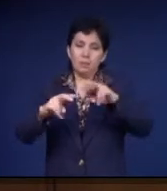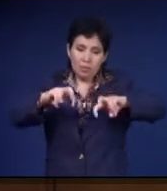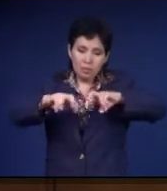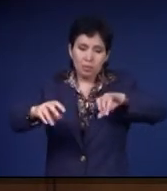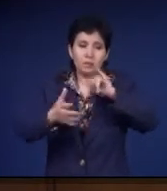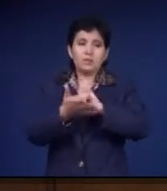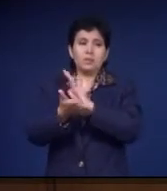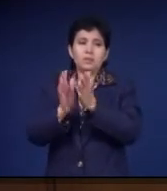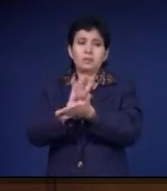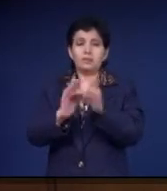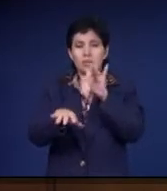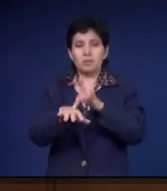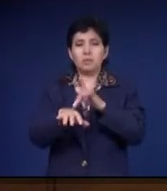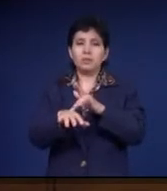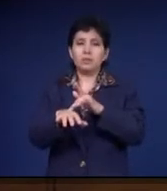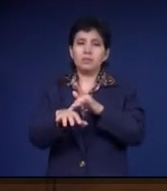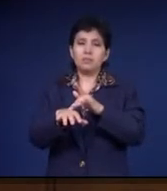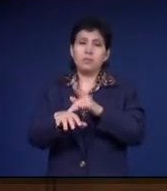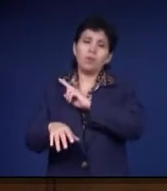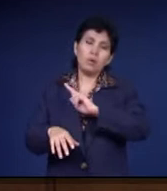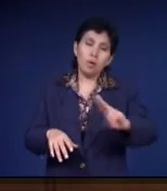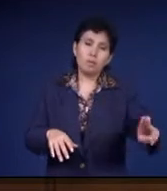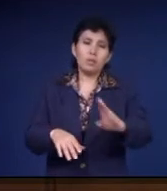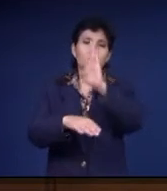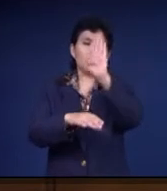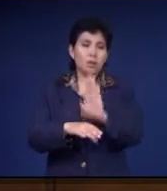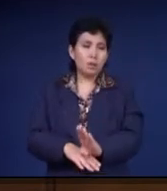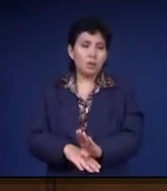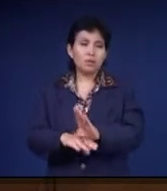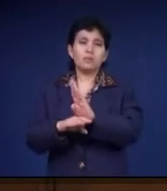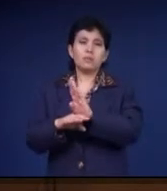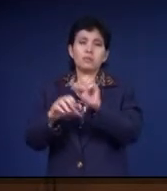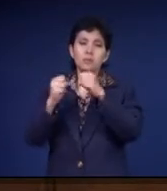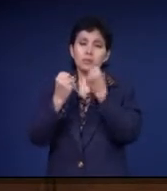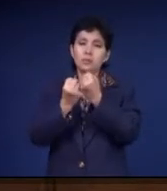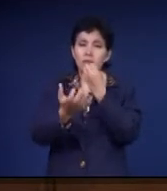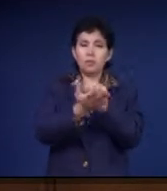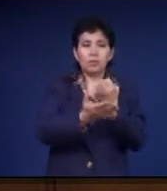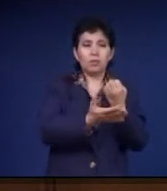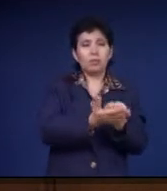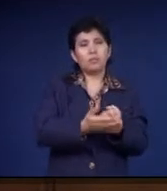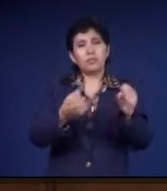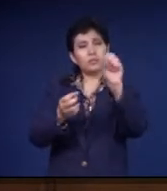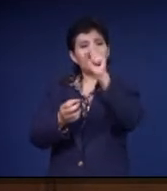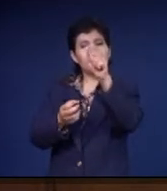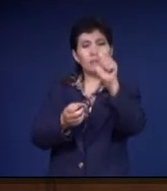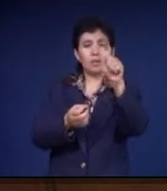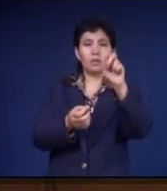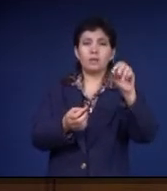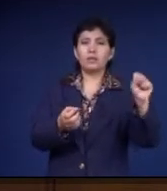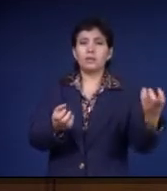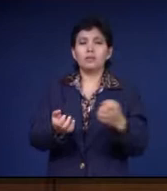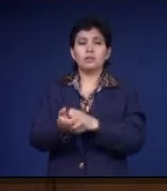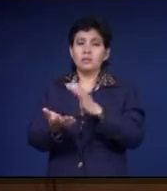research. This could include religions or culture, ethnicity, socioeconomic status, which means